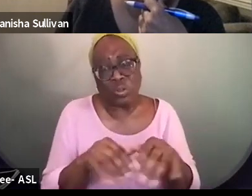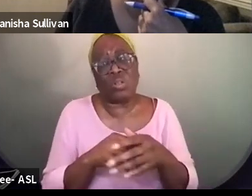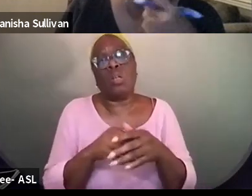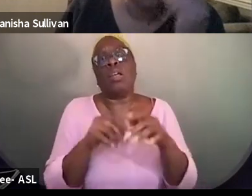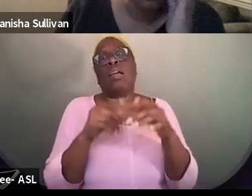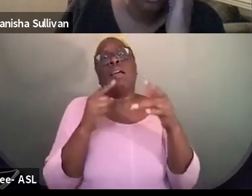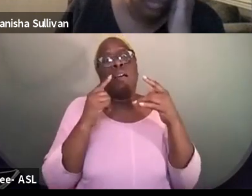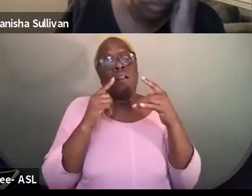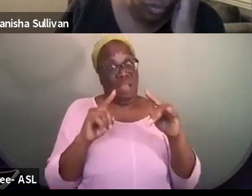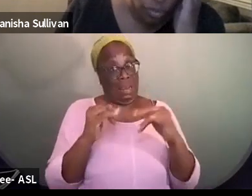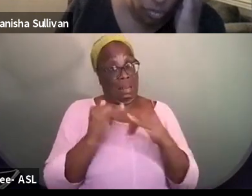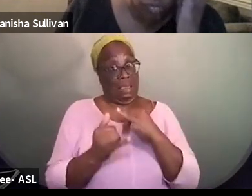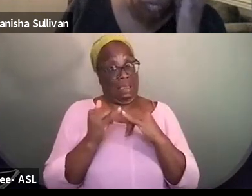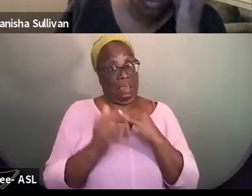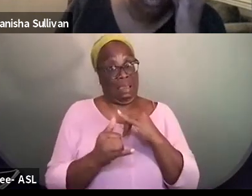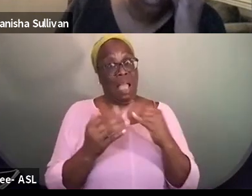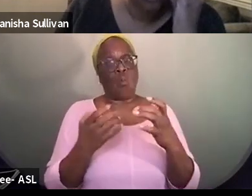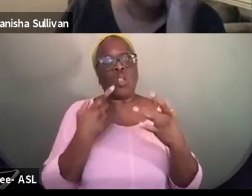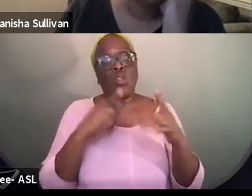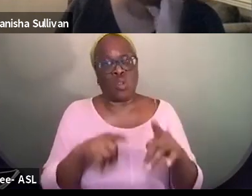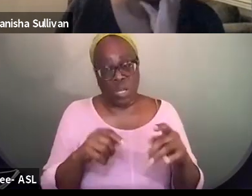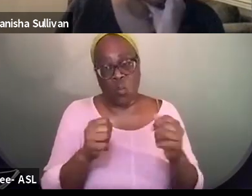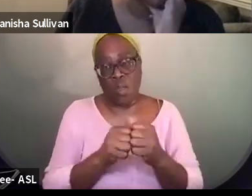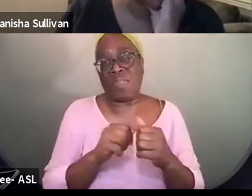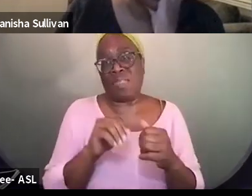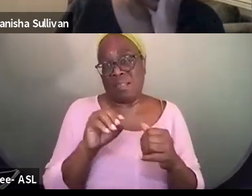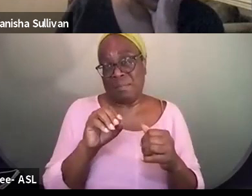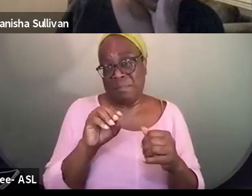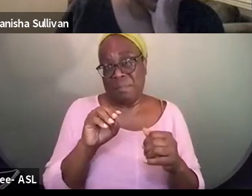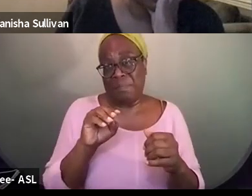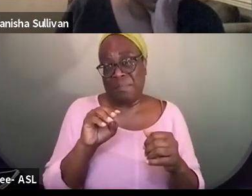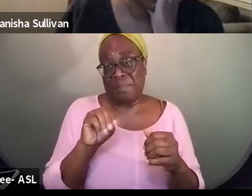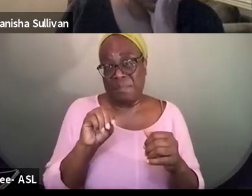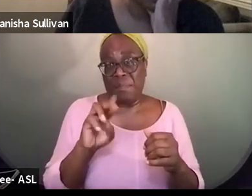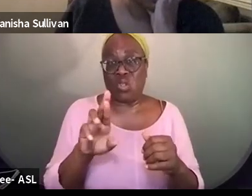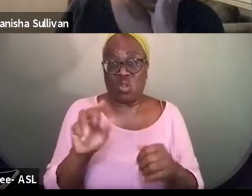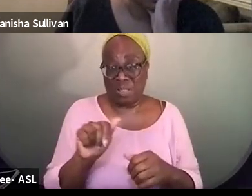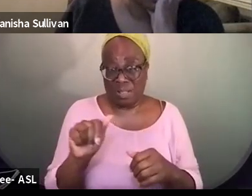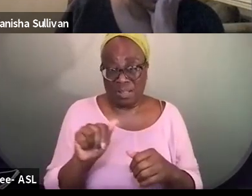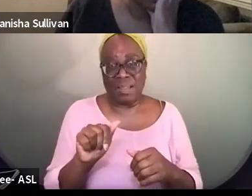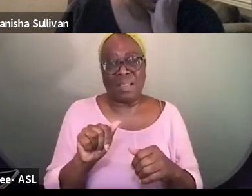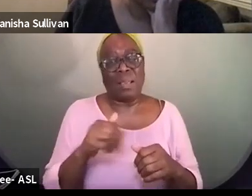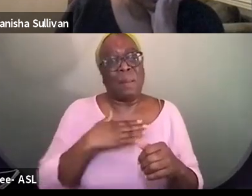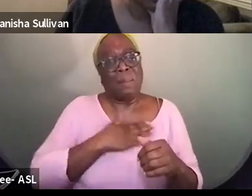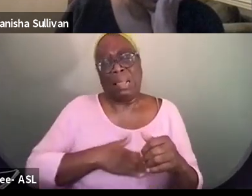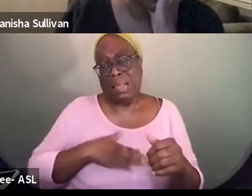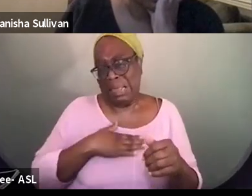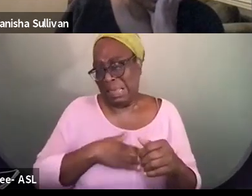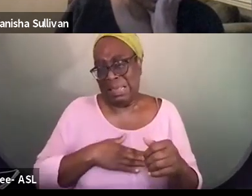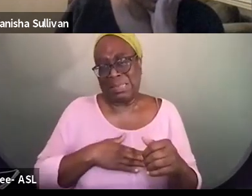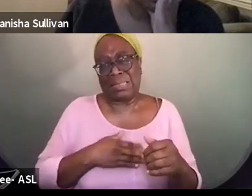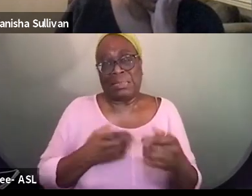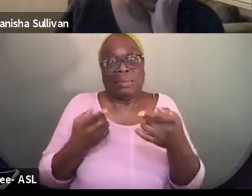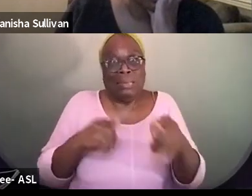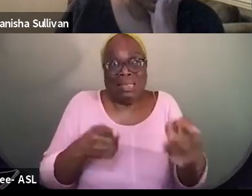to agree with Mr. Acevedo that if it's at all possible to come to a consensus, please do. I mean, you all know it's